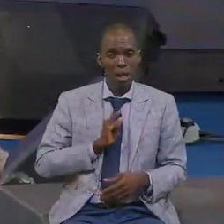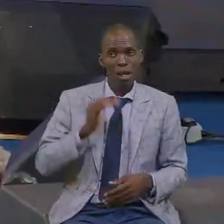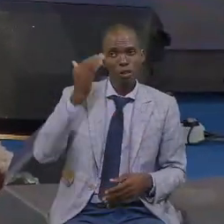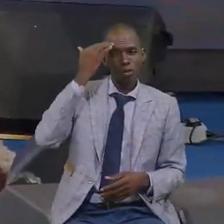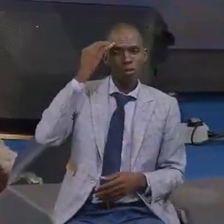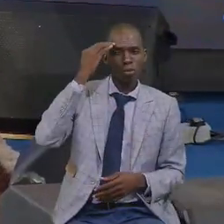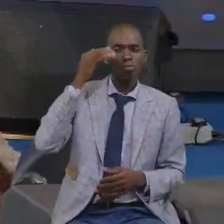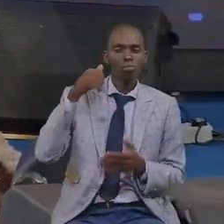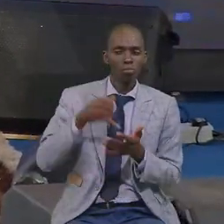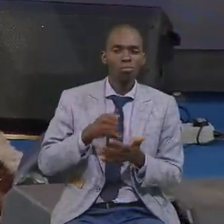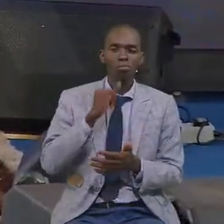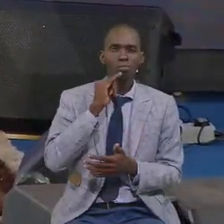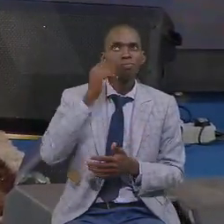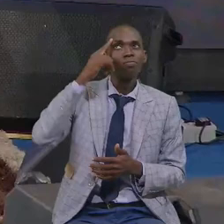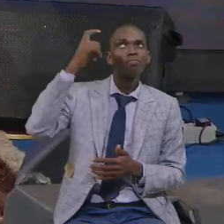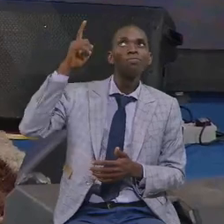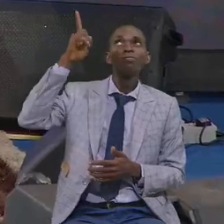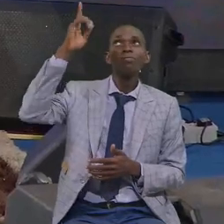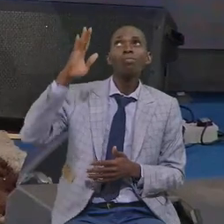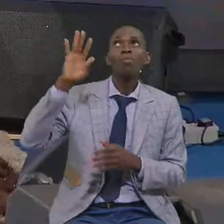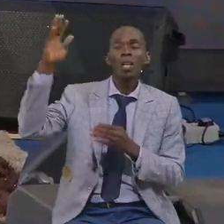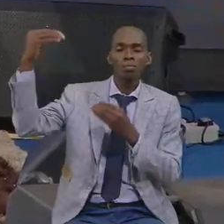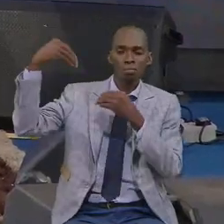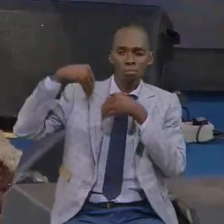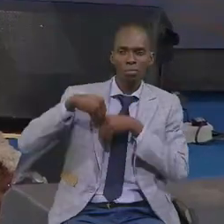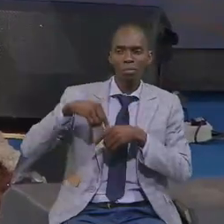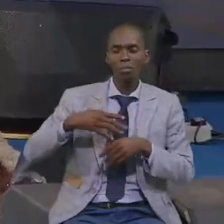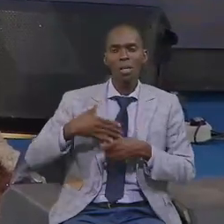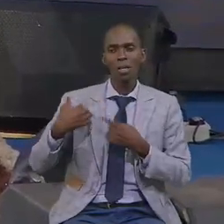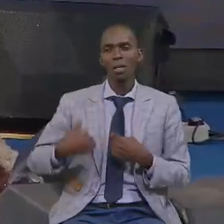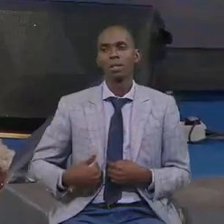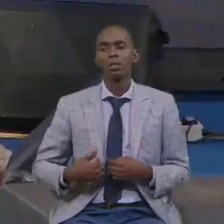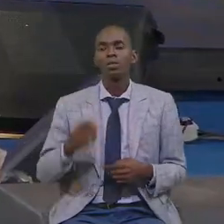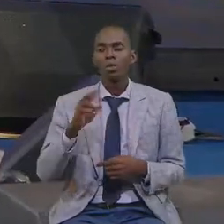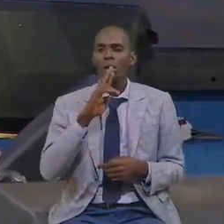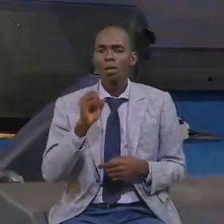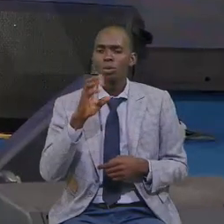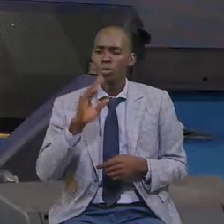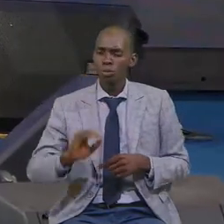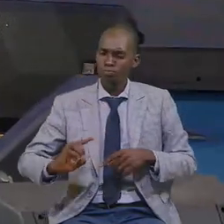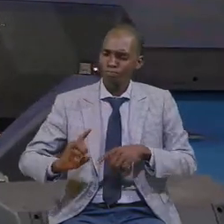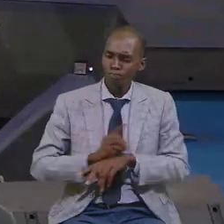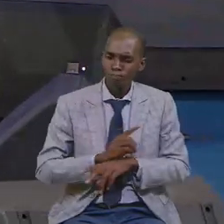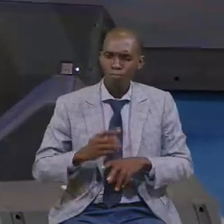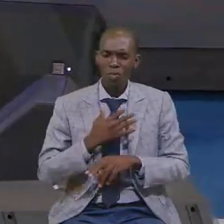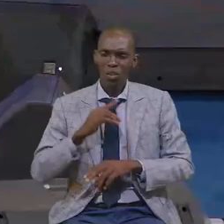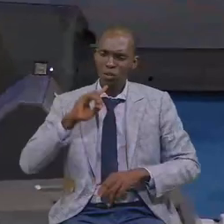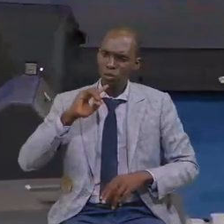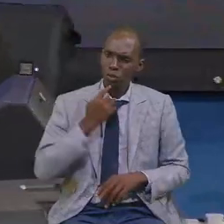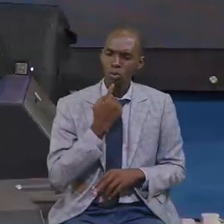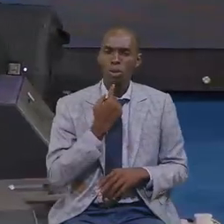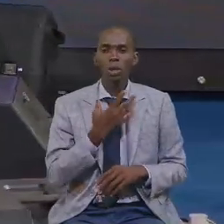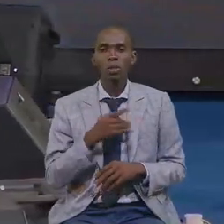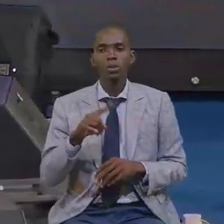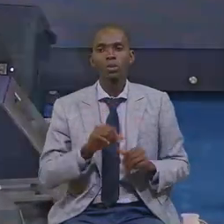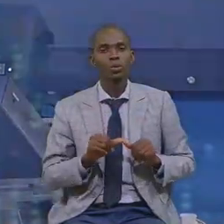that Lord had planted in my heart. You are so disciplined and diligent, and you continue,